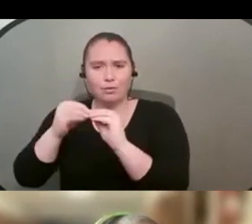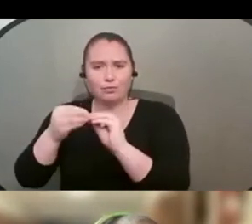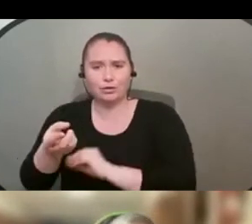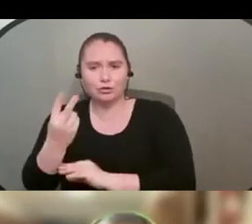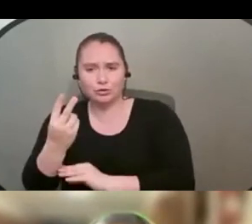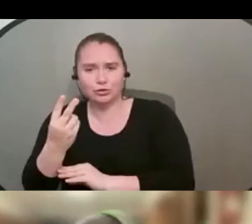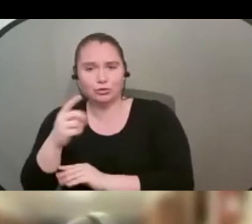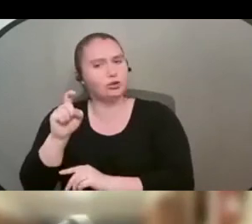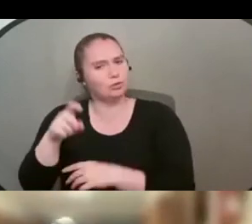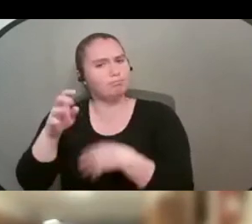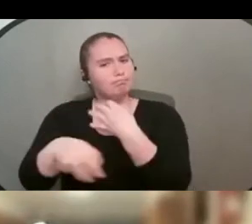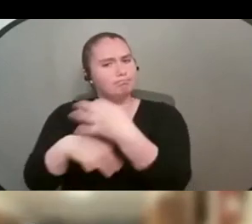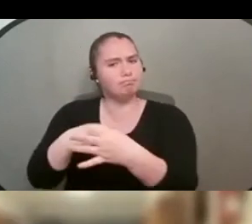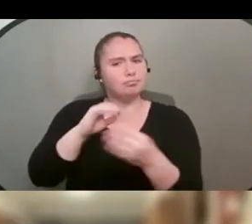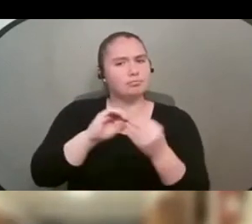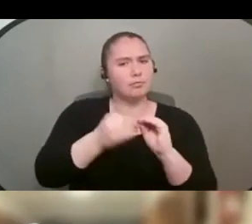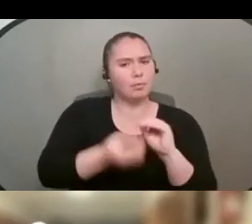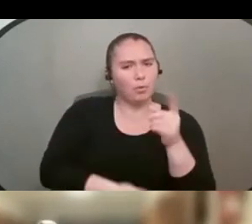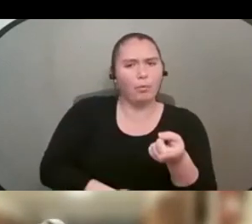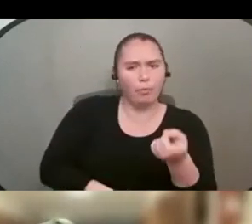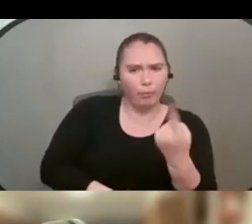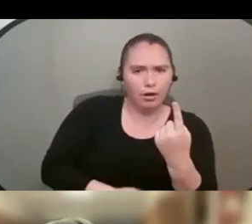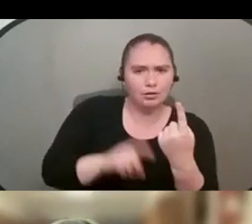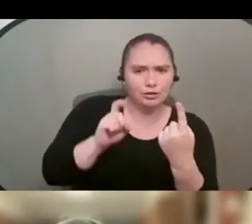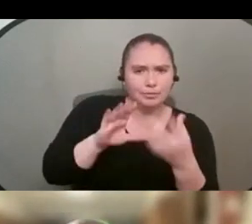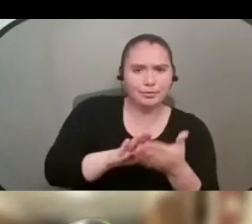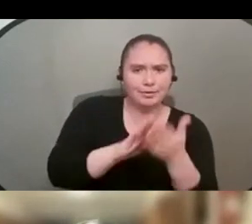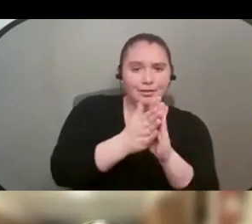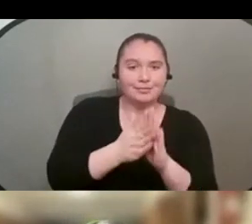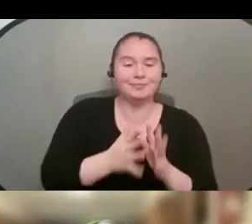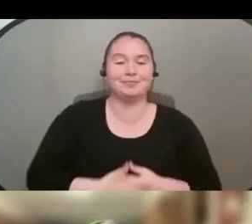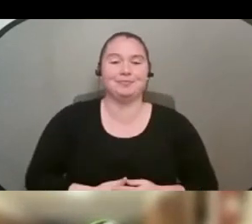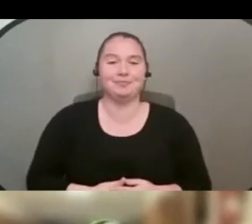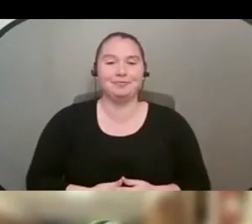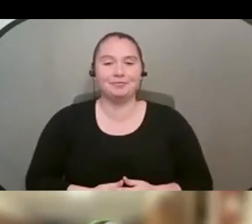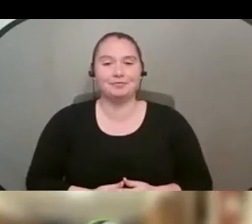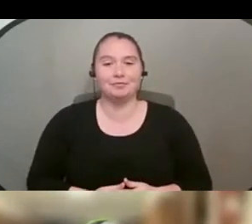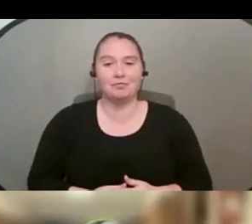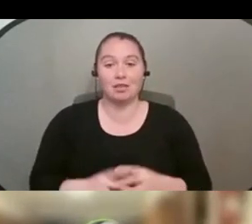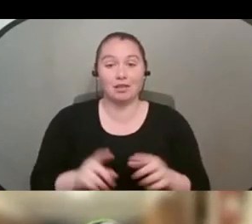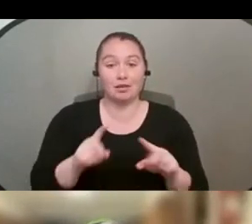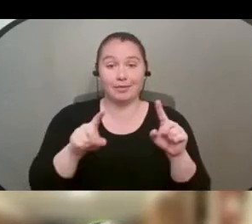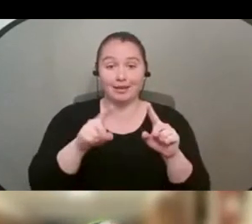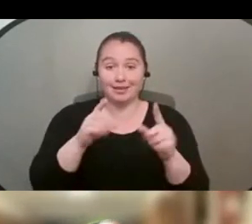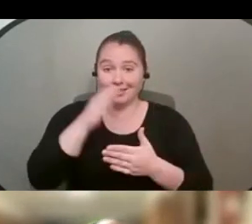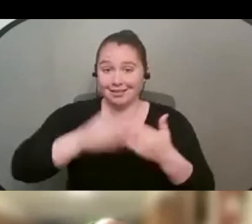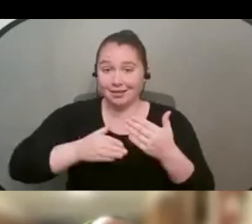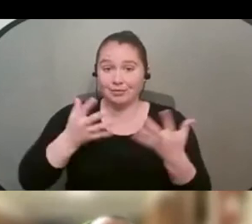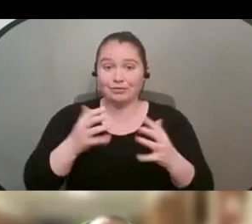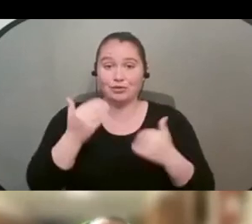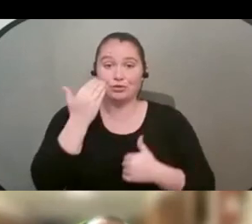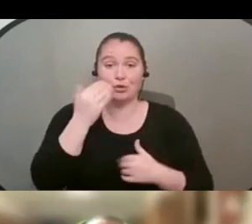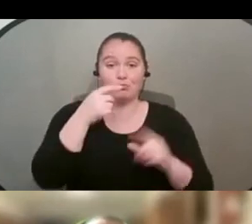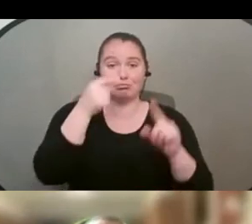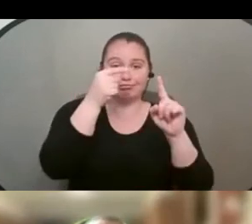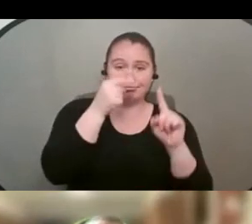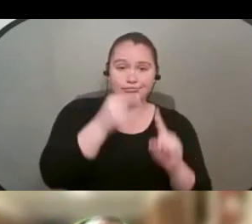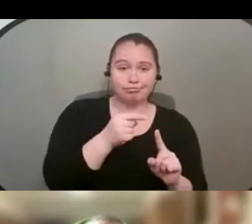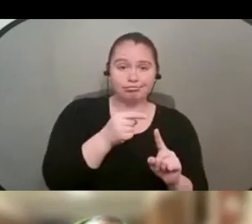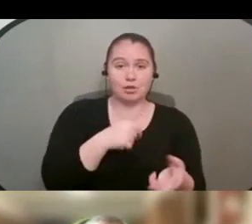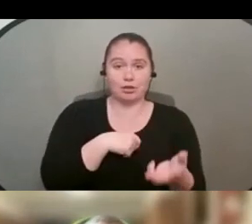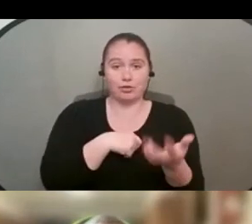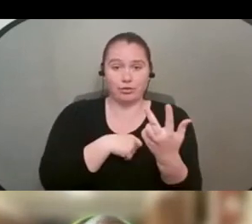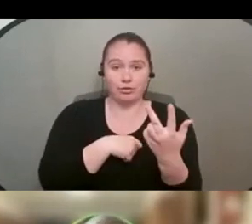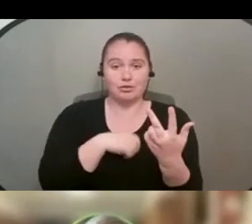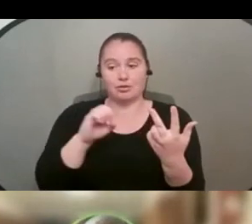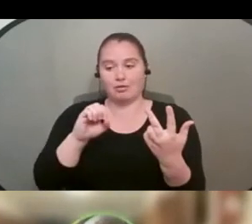number one within that framework. But ultimately, we know that the three really work together, so equity can't